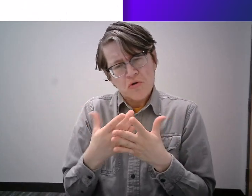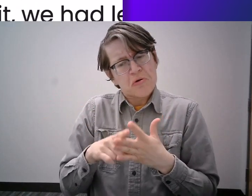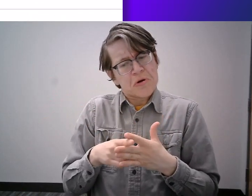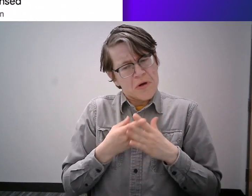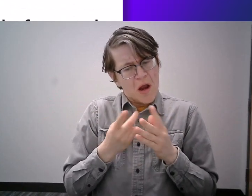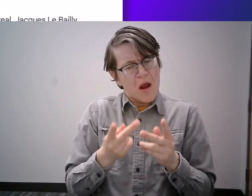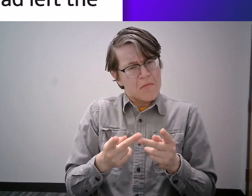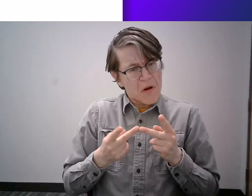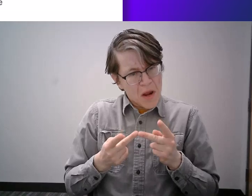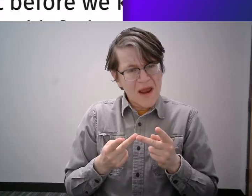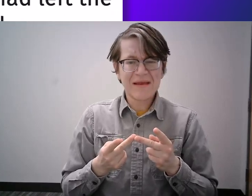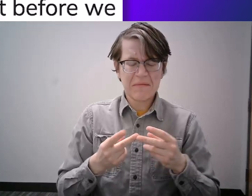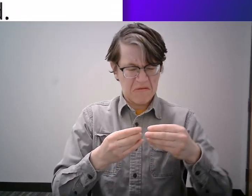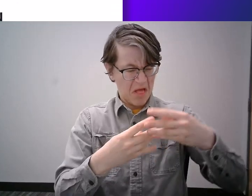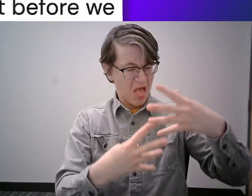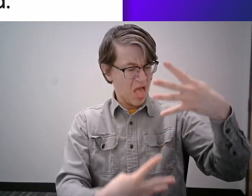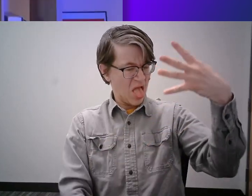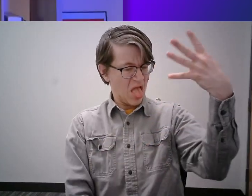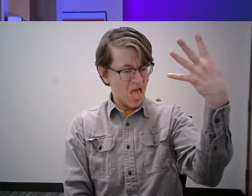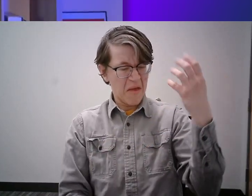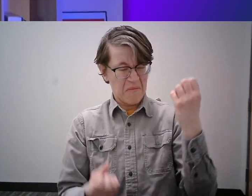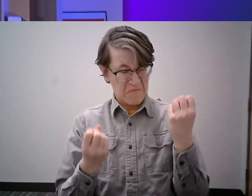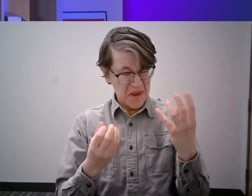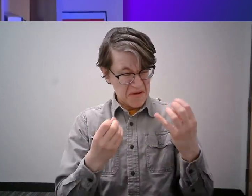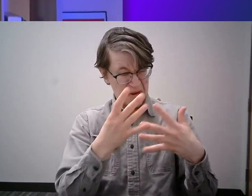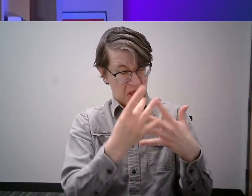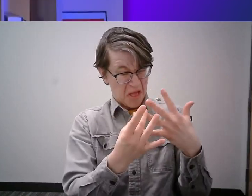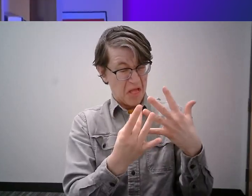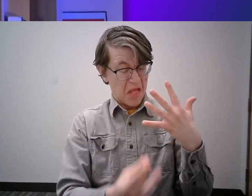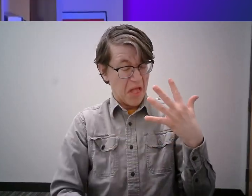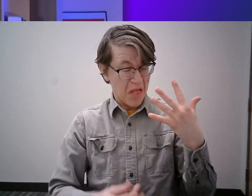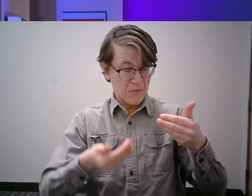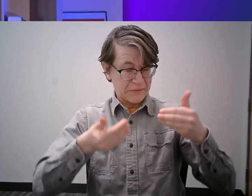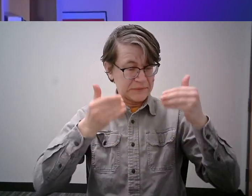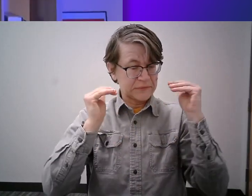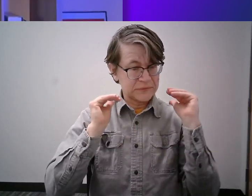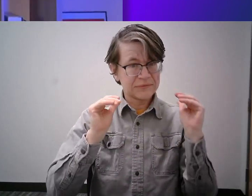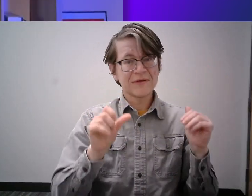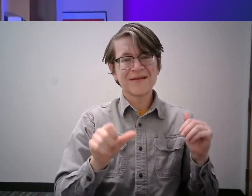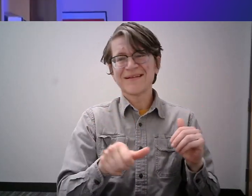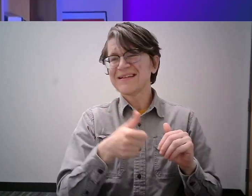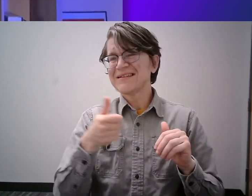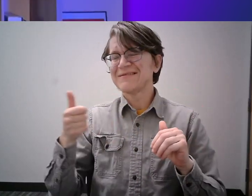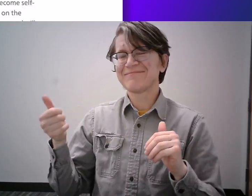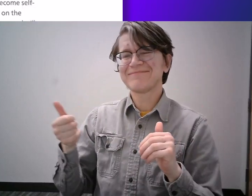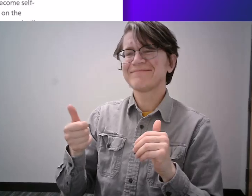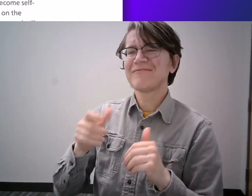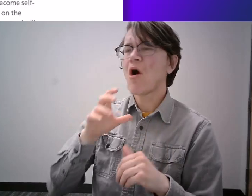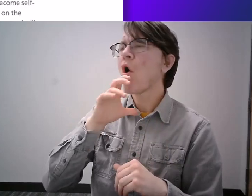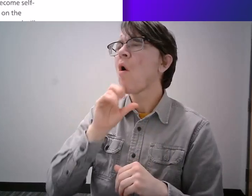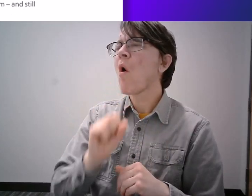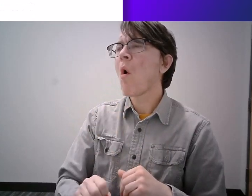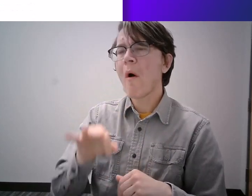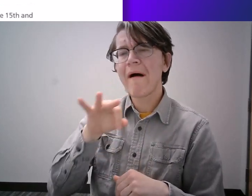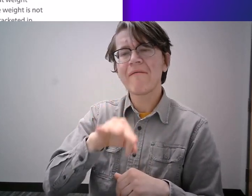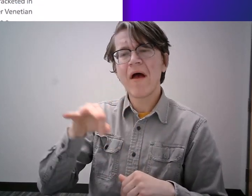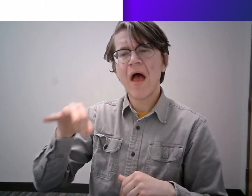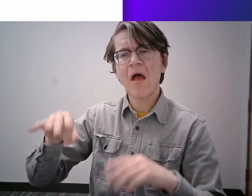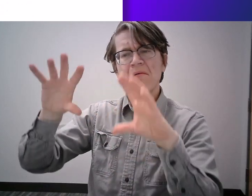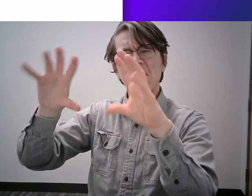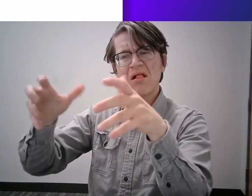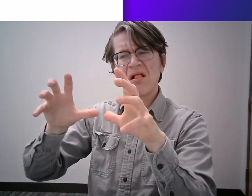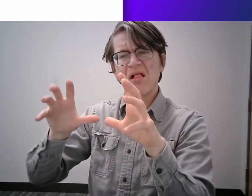with too many options. On the other hand, historic classifications are very dated and they are